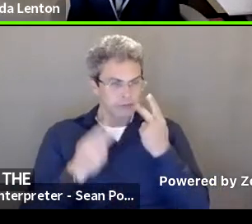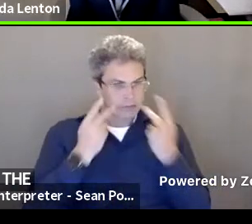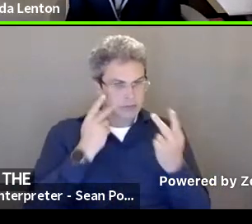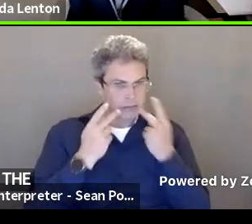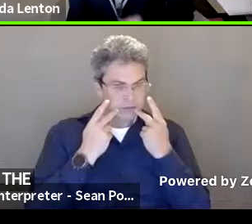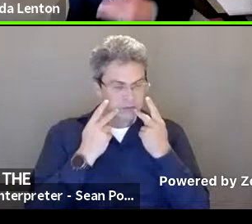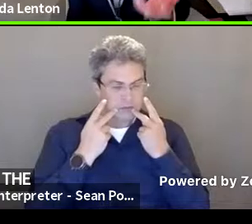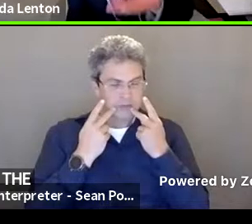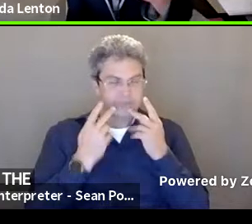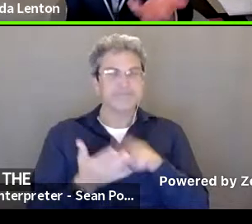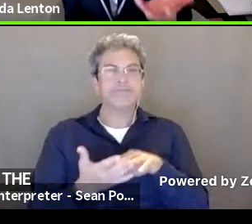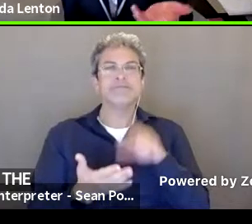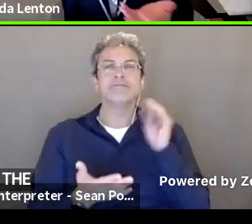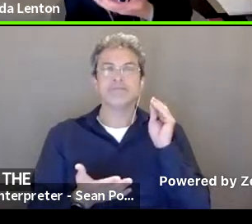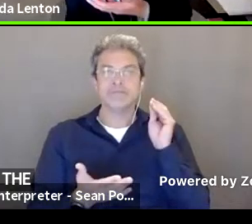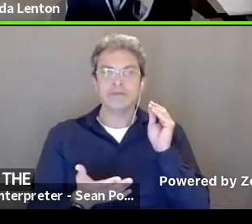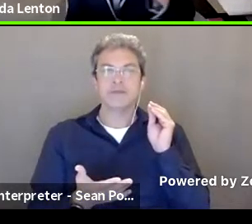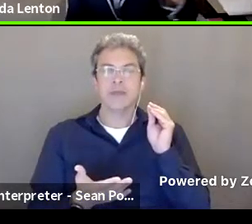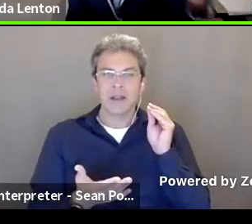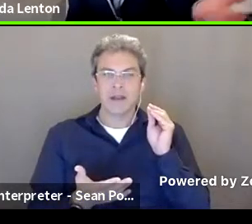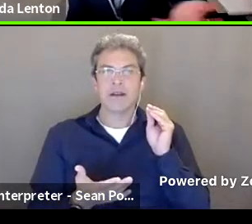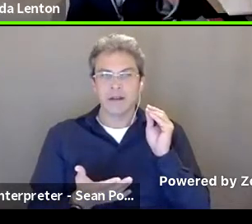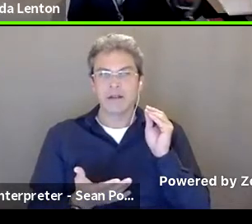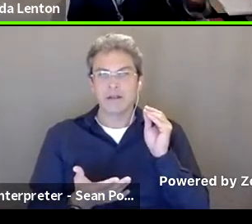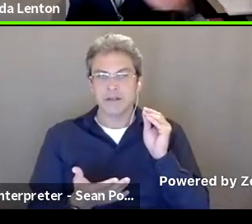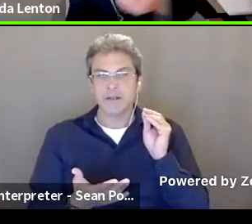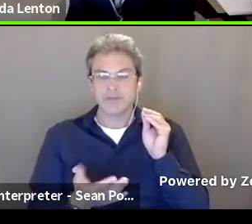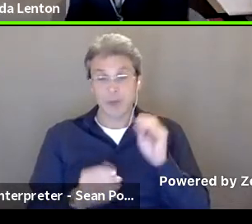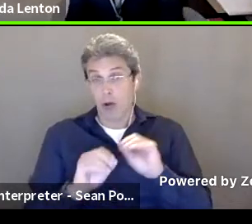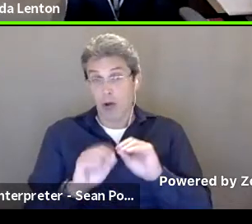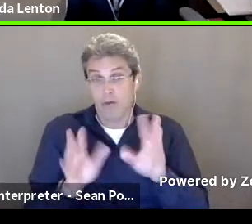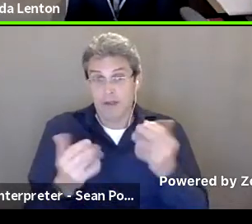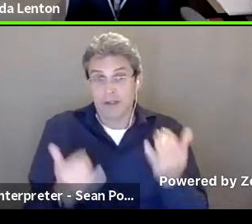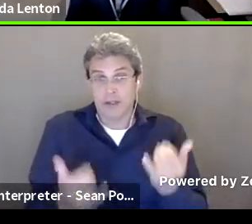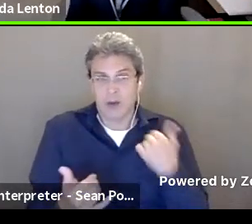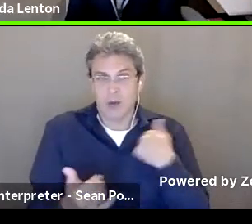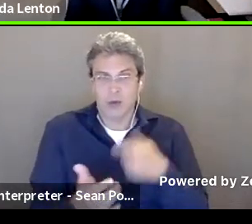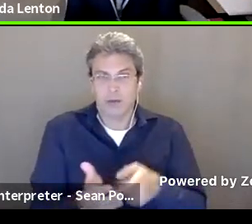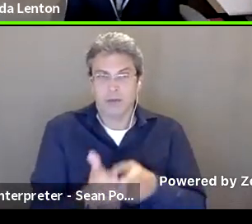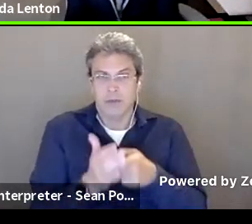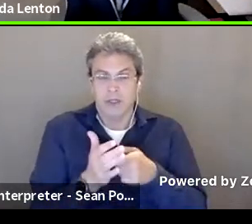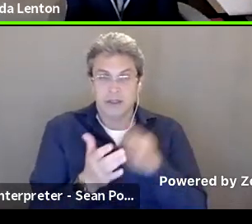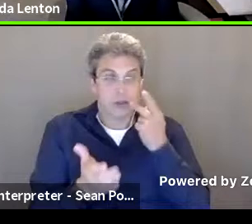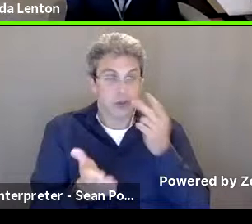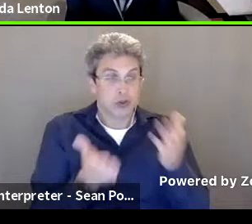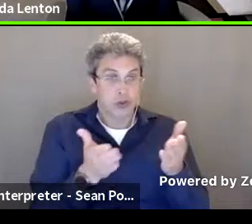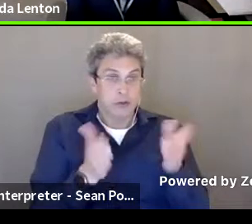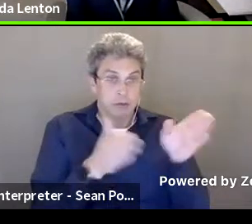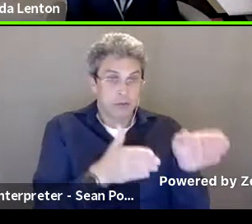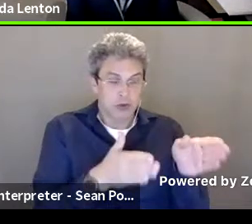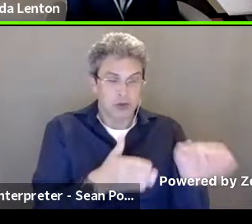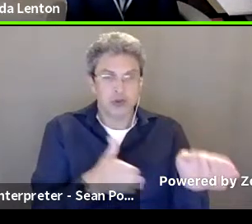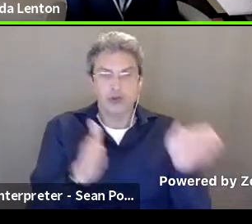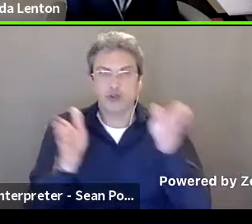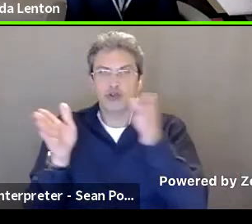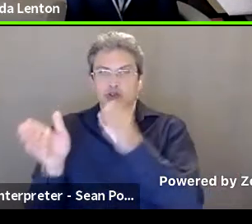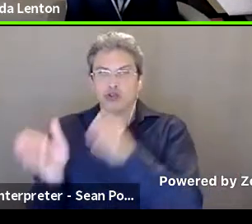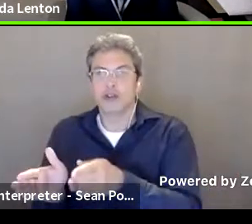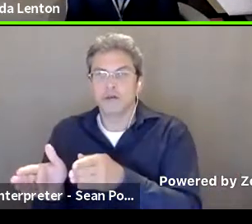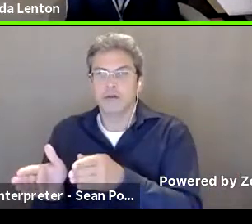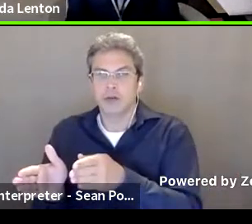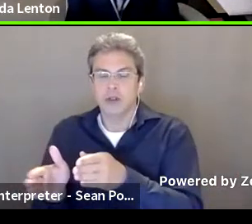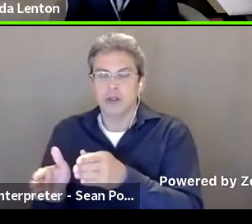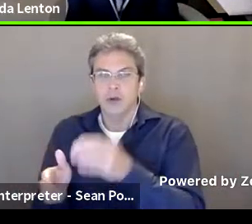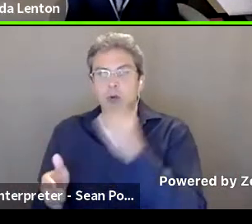about necessarily we've had to shift our services off campus. But what does that tell us